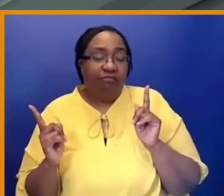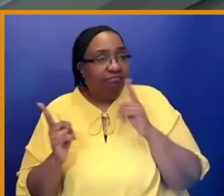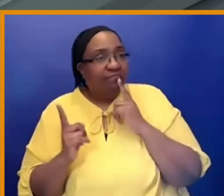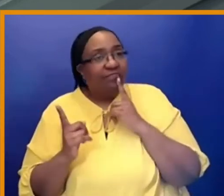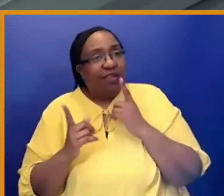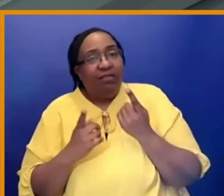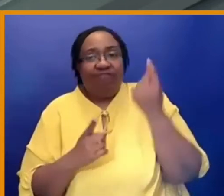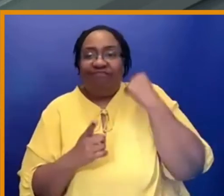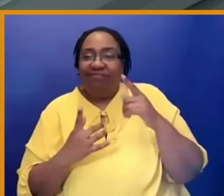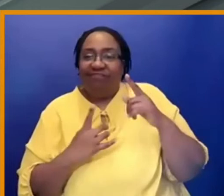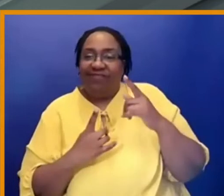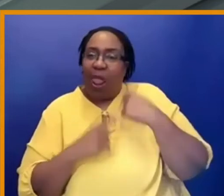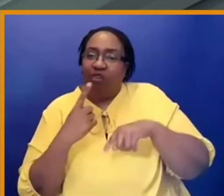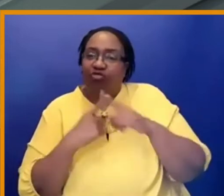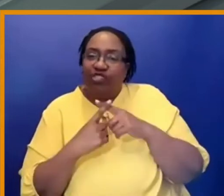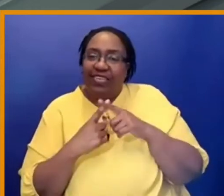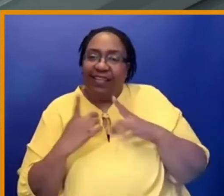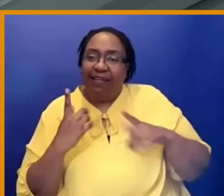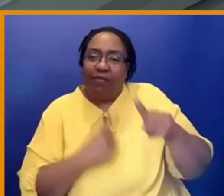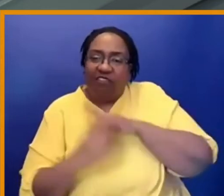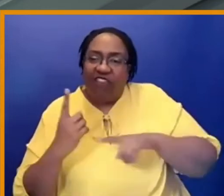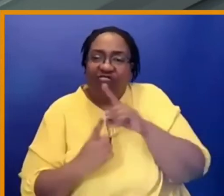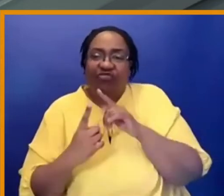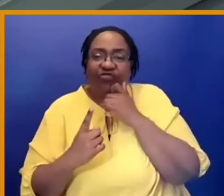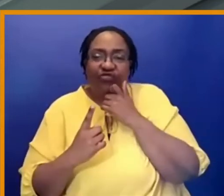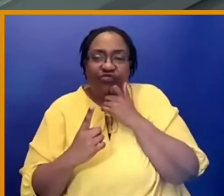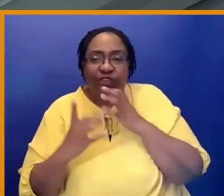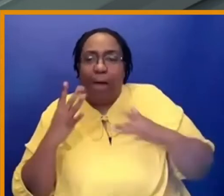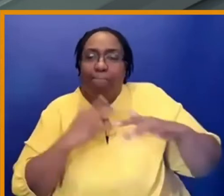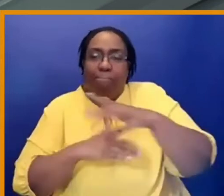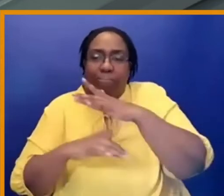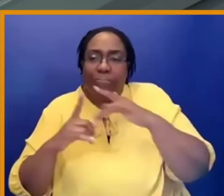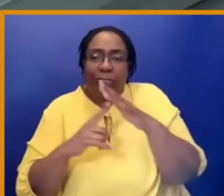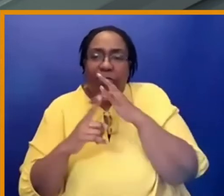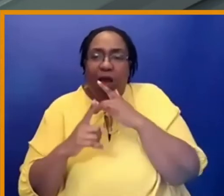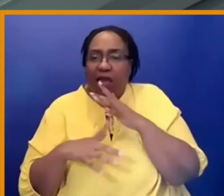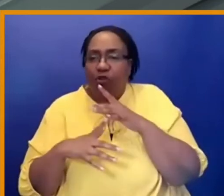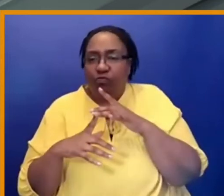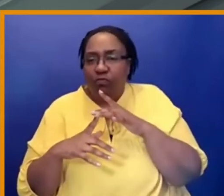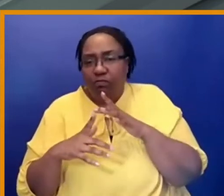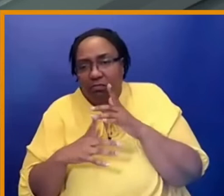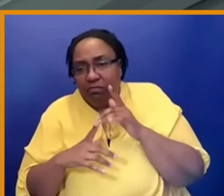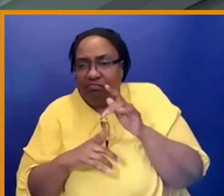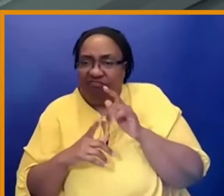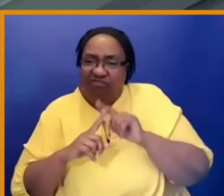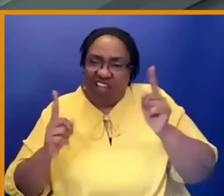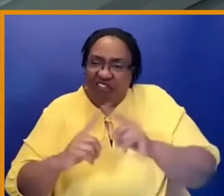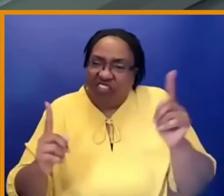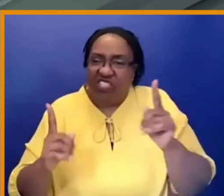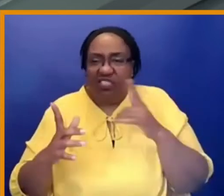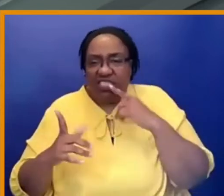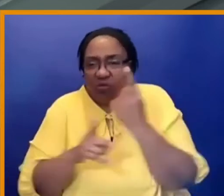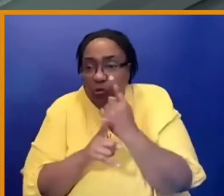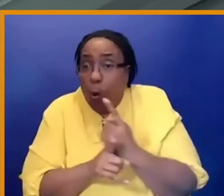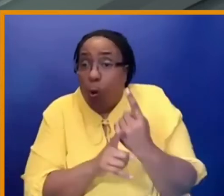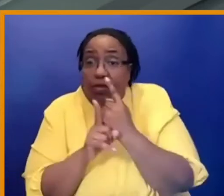talks last year, the Prime Minister was on holiday. When the next round of big talks comes towards the end of this year, we need